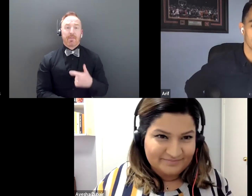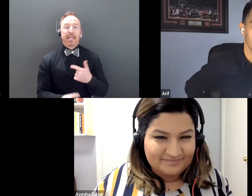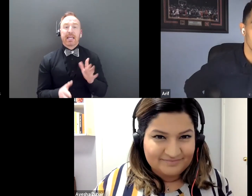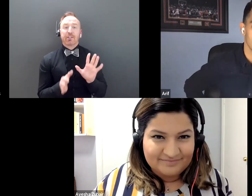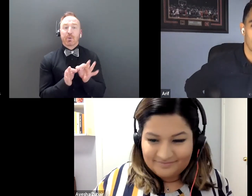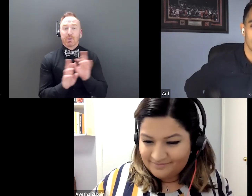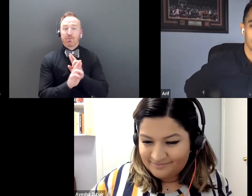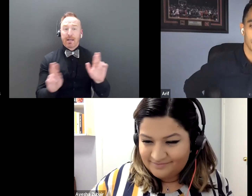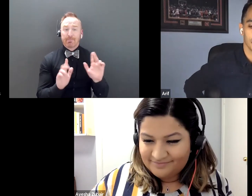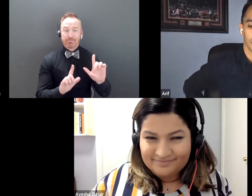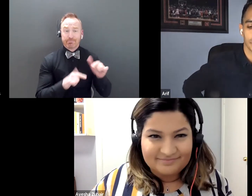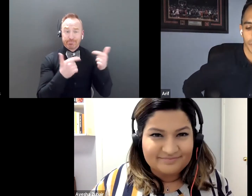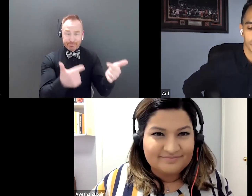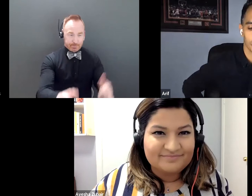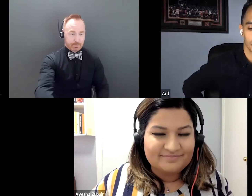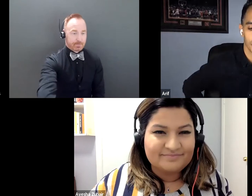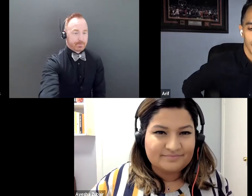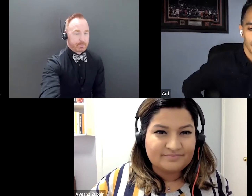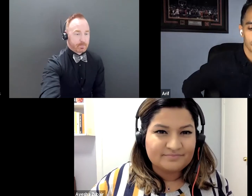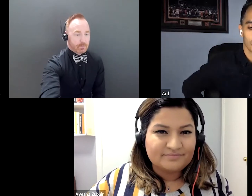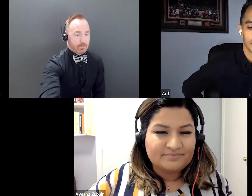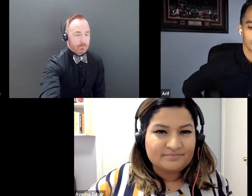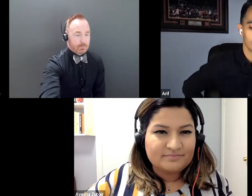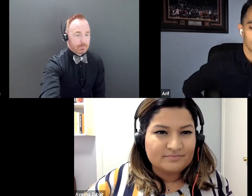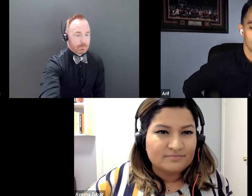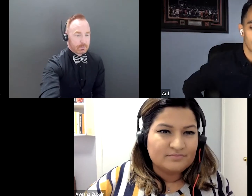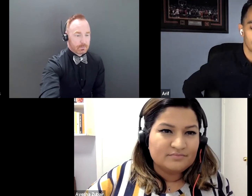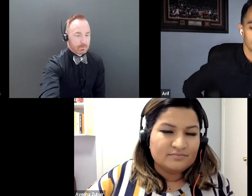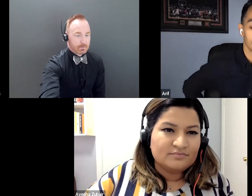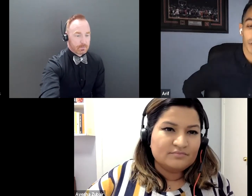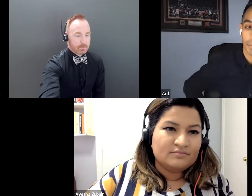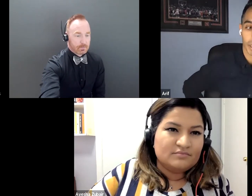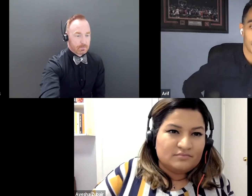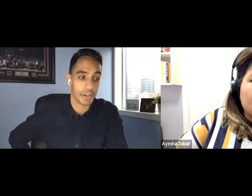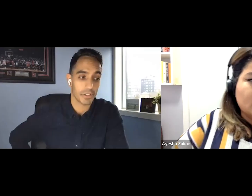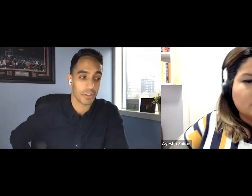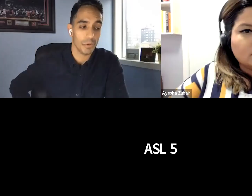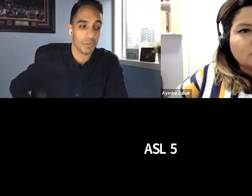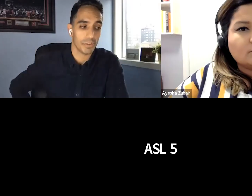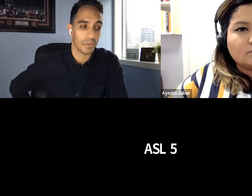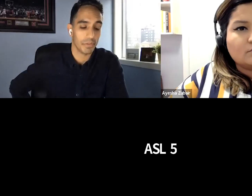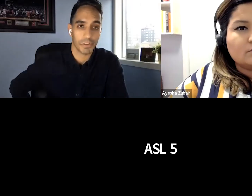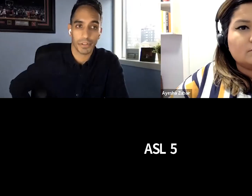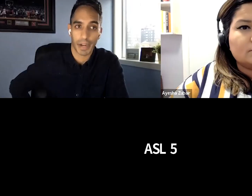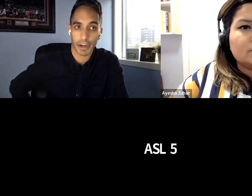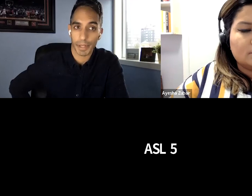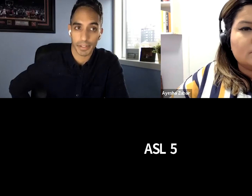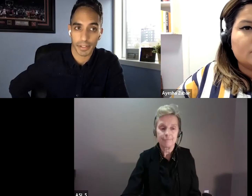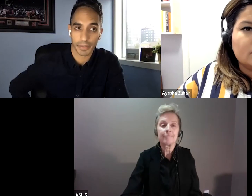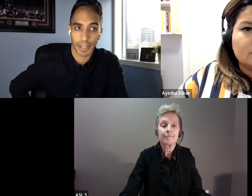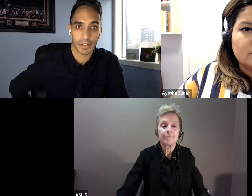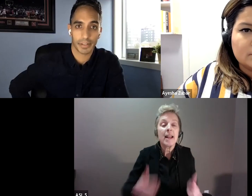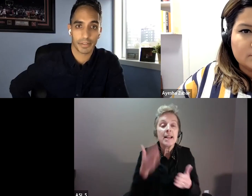wondering, and it's a theme that's popped up in a lot of our research, which is this transition for some occupations to move to a virtual